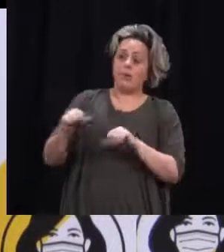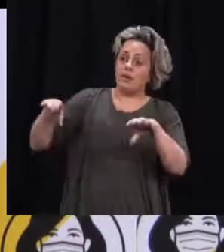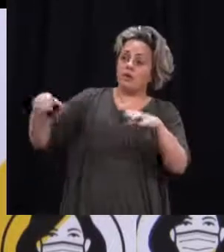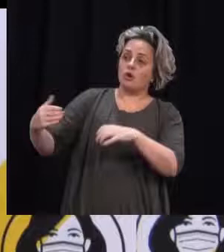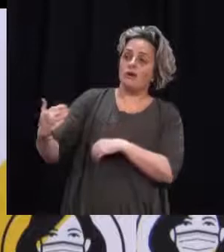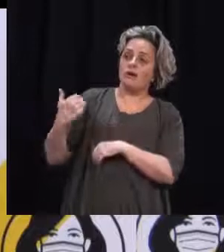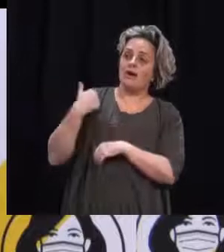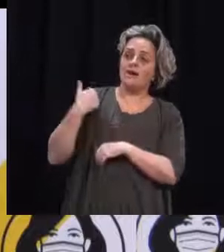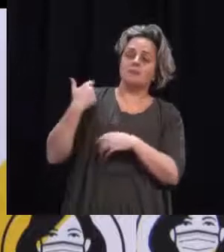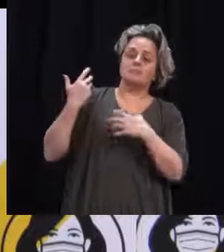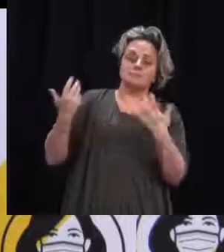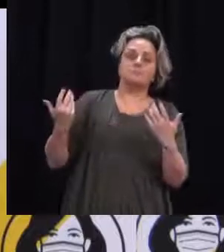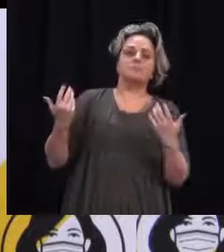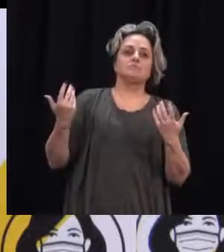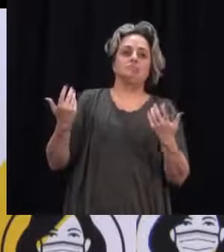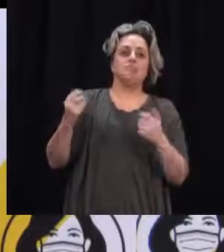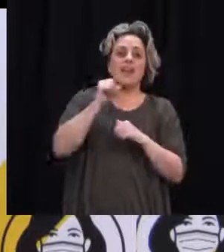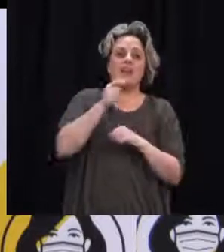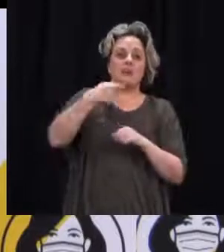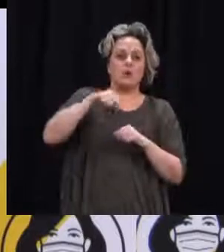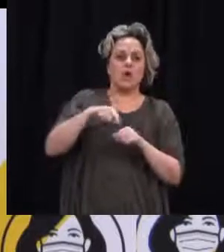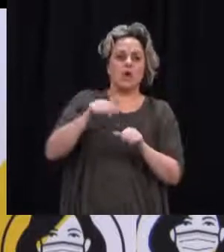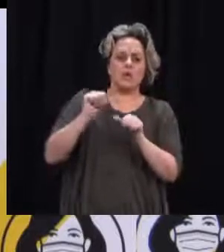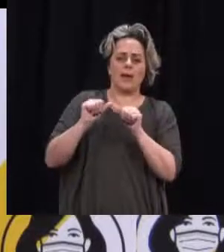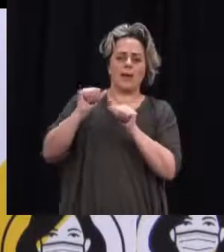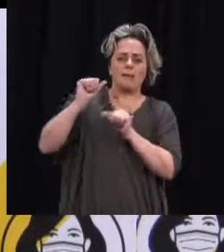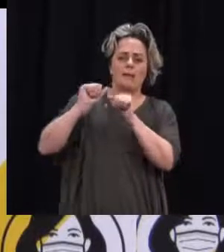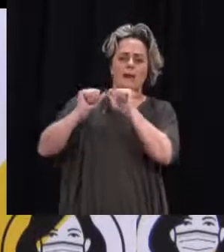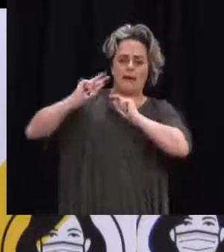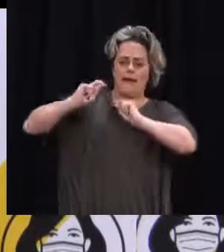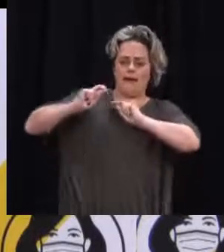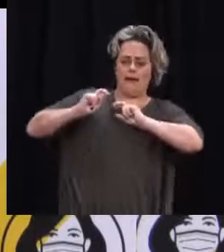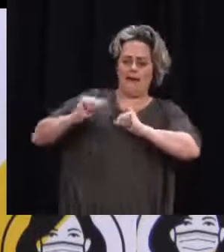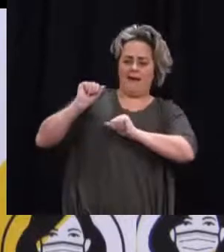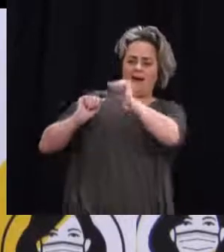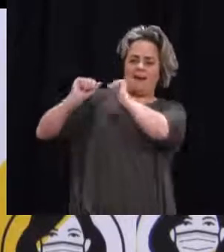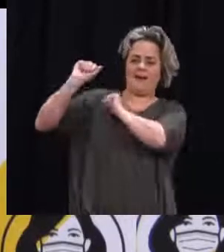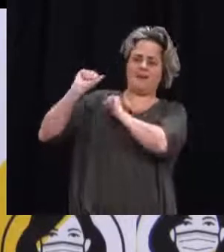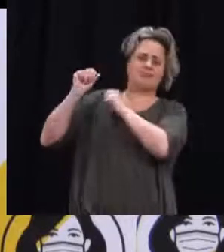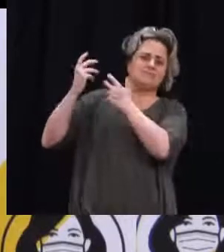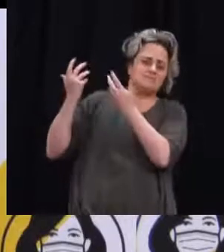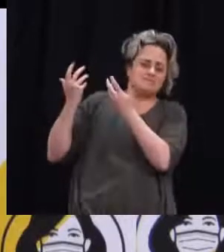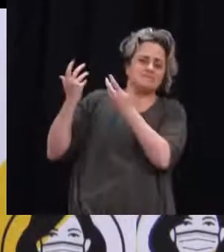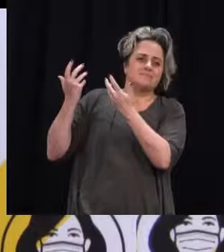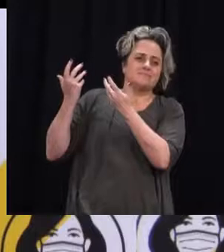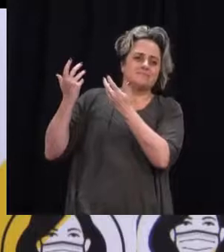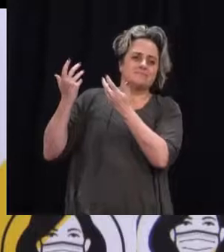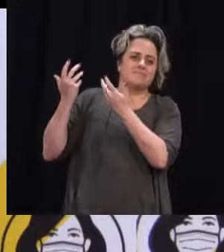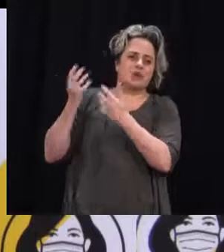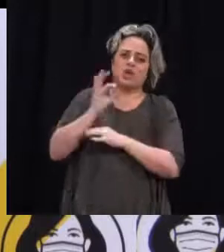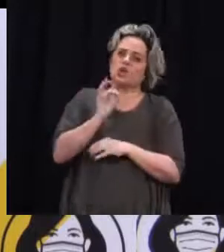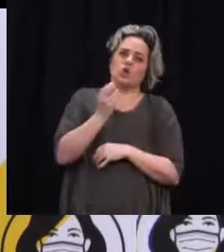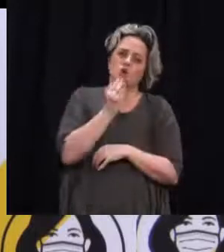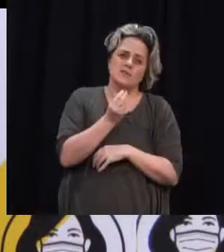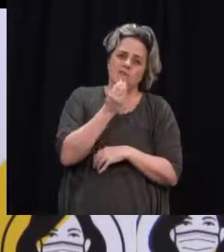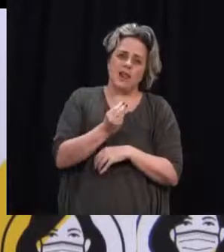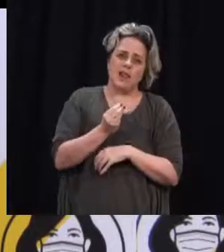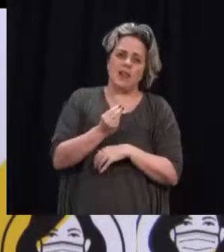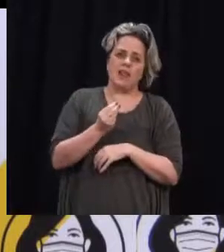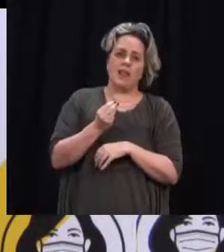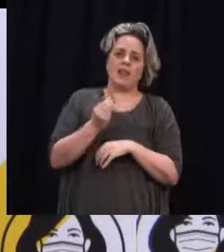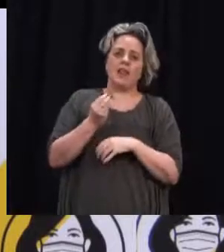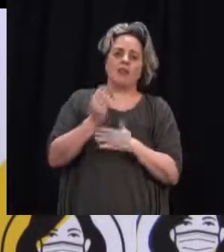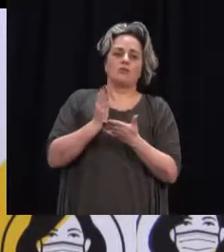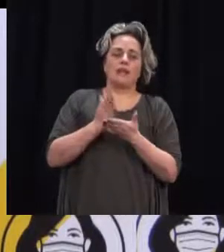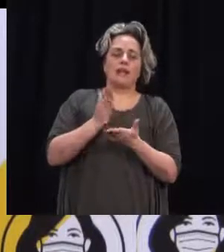the utility of going further and further and further there is not actually that great, because actually you've run down all of the